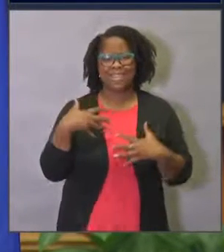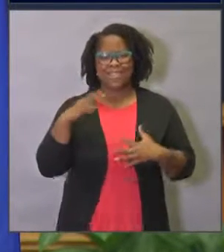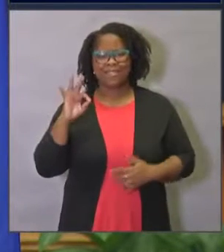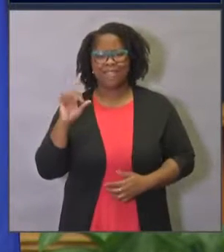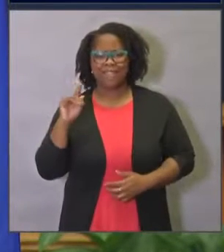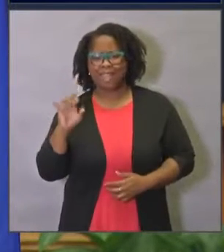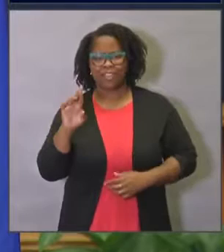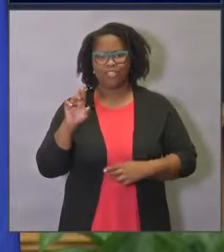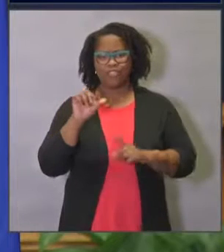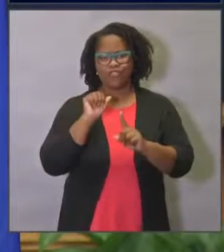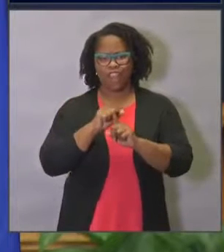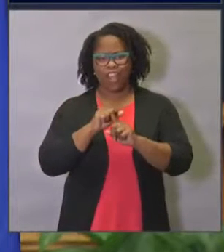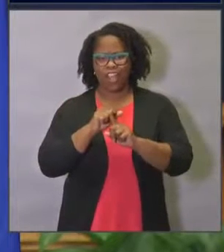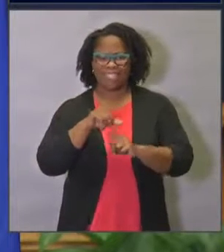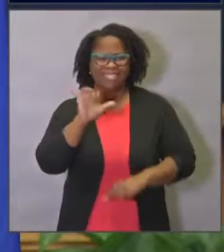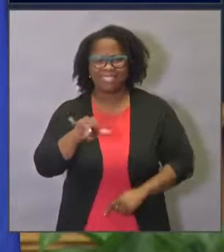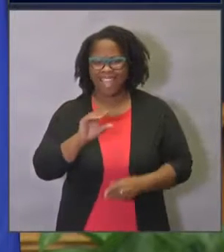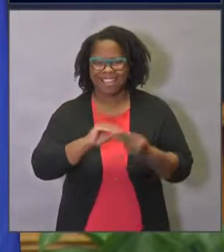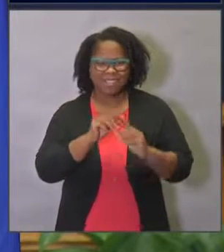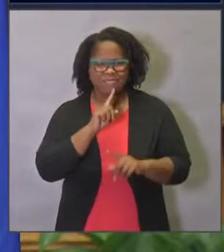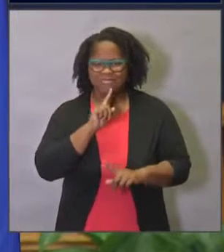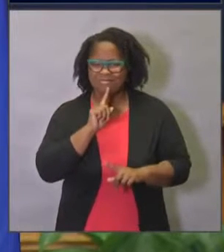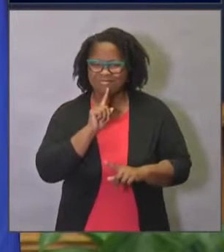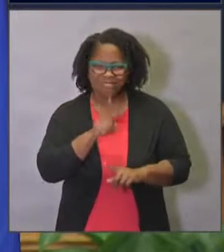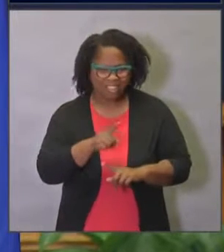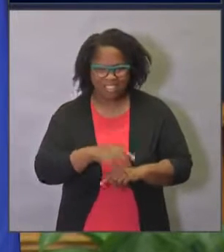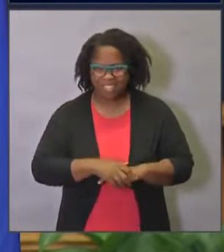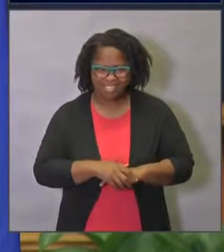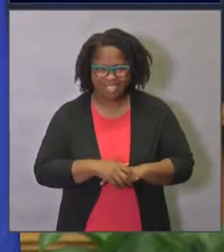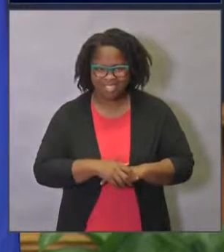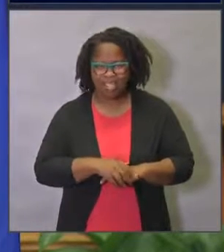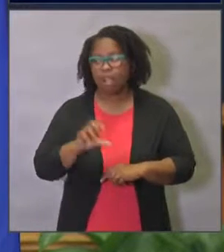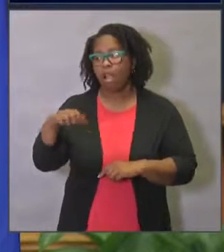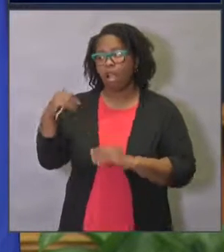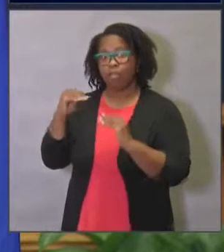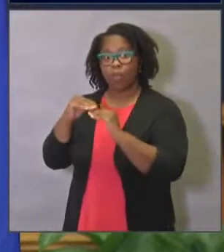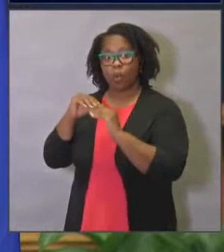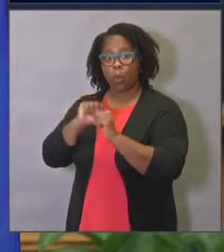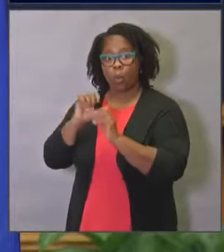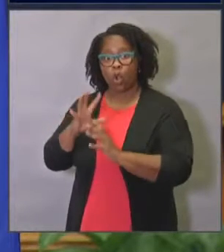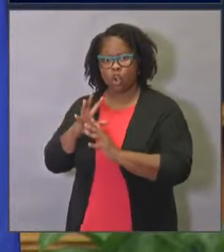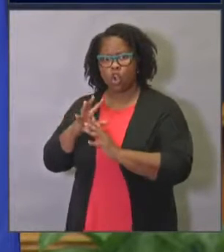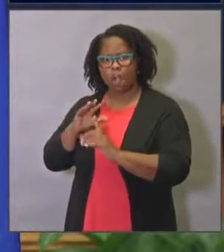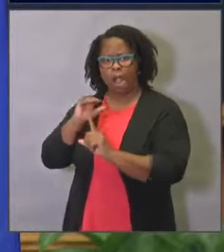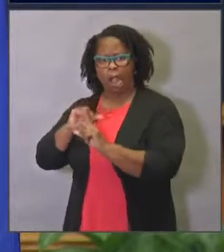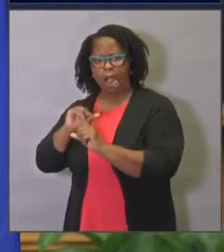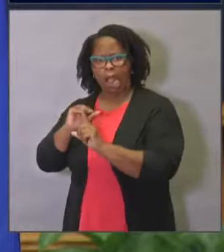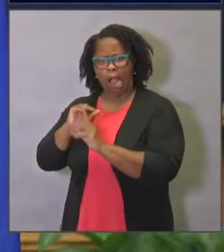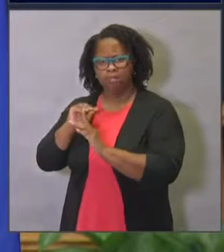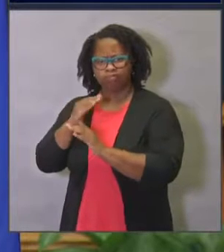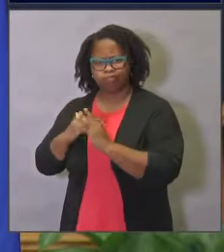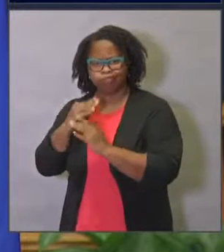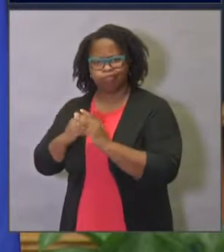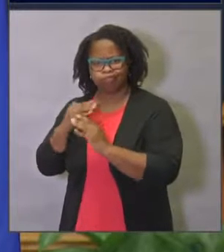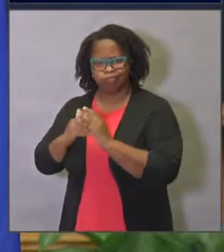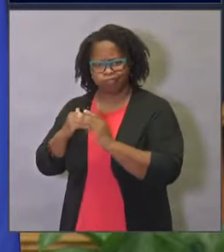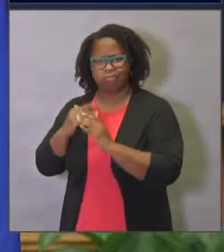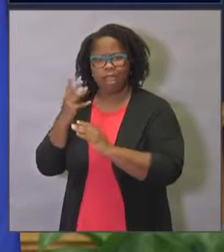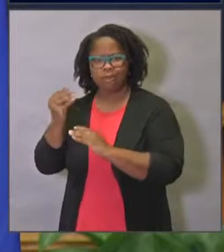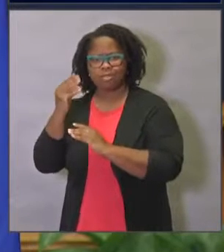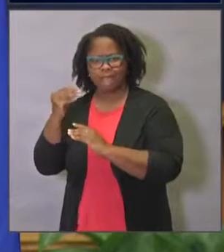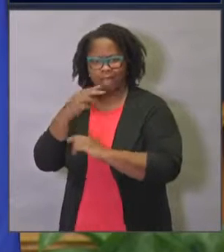aren't real." I also heard from a colleague who was being harassed outside of a hospital today while he was